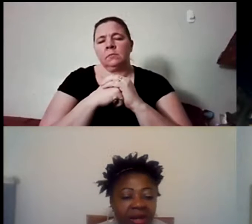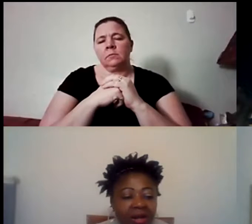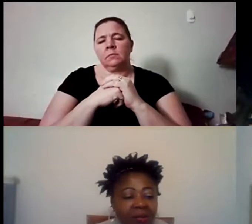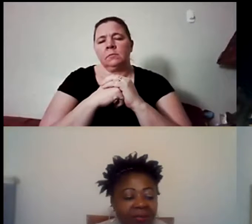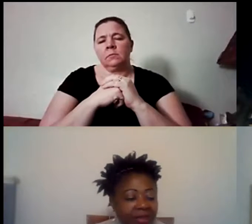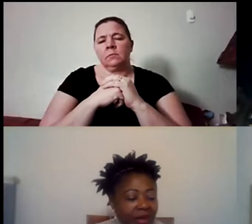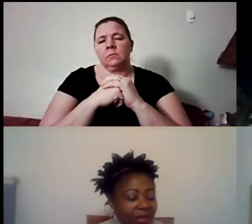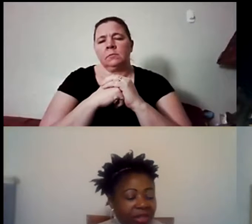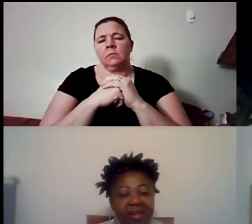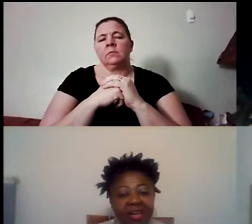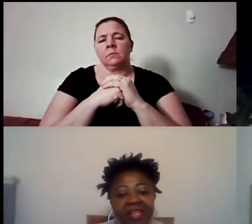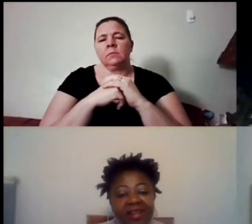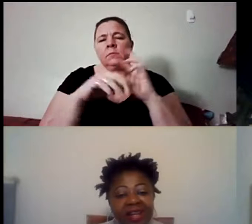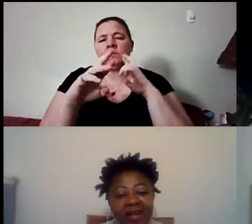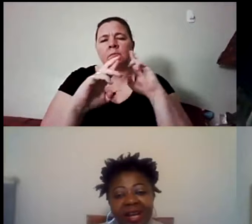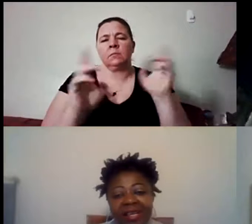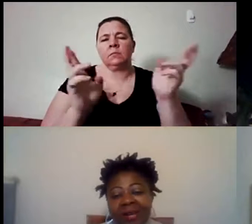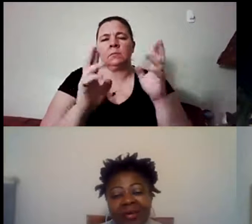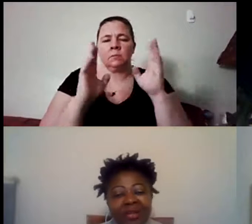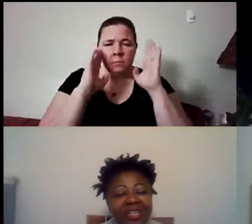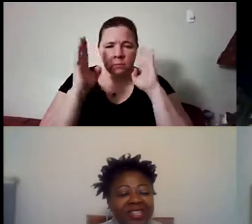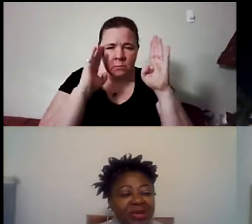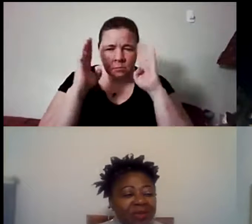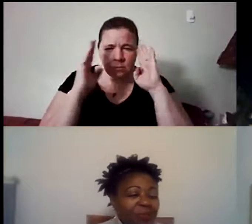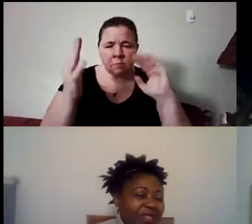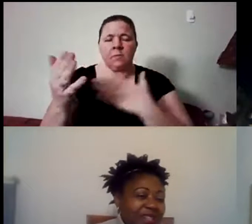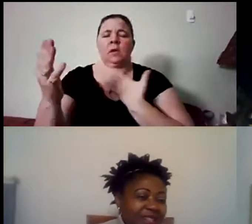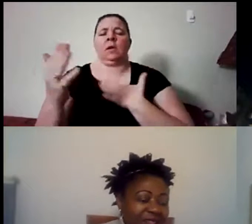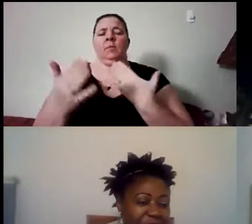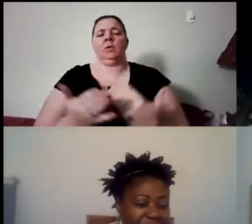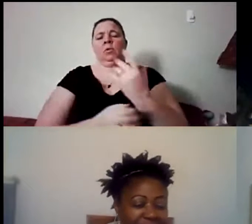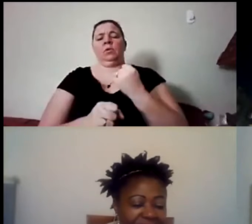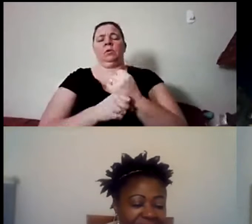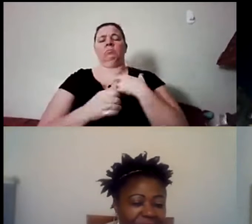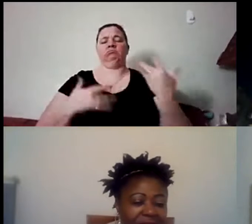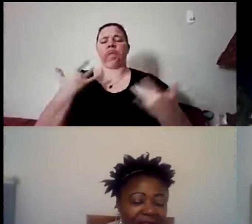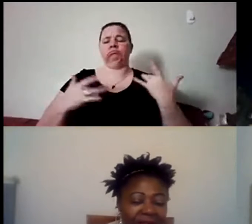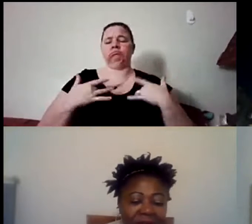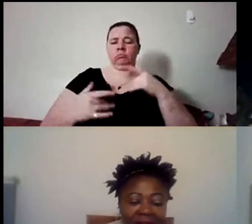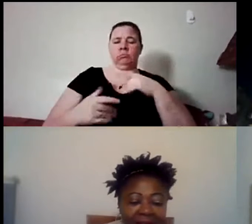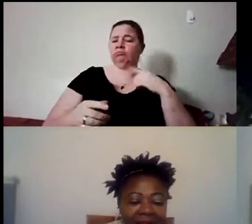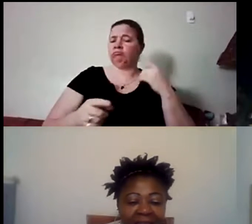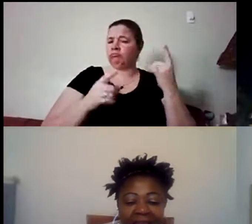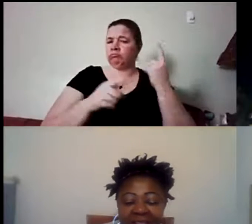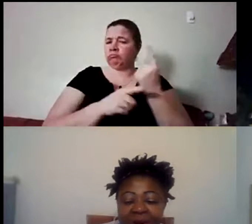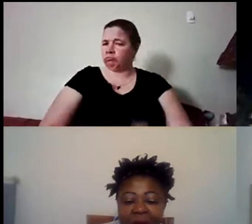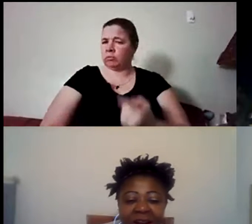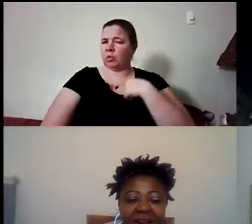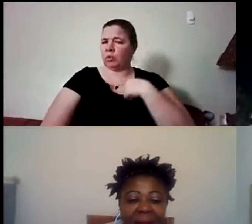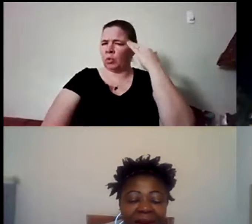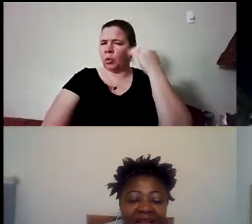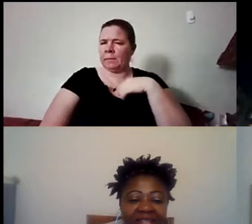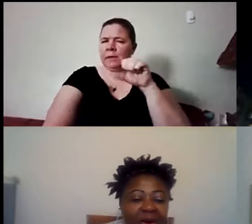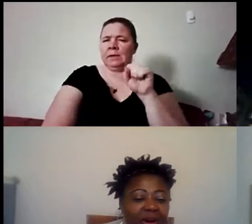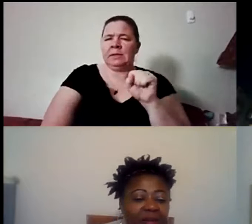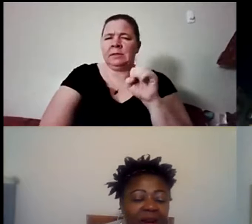Here we go. We're ready. Okie dokie. Hello, guys. Happy New Year to you. I'm super excited as usual. You guys know me. It's me, right? So